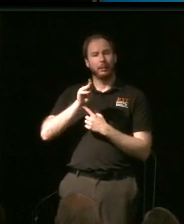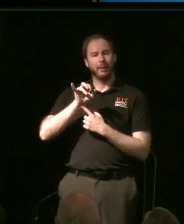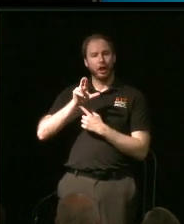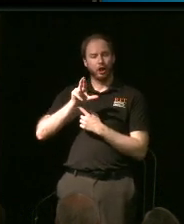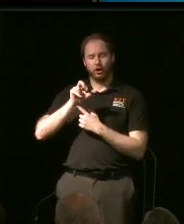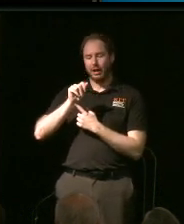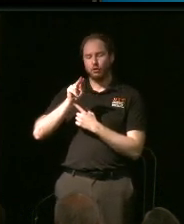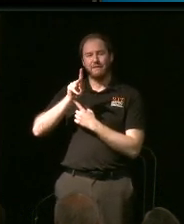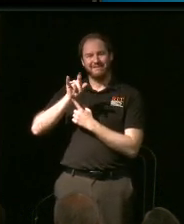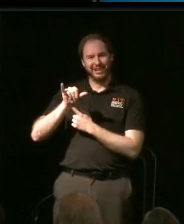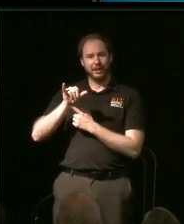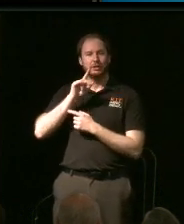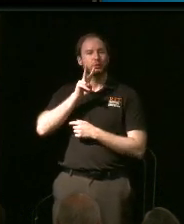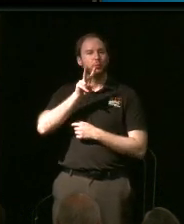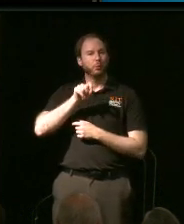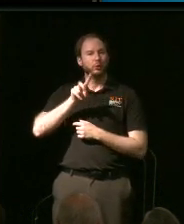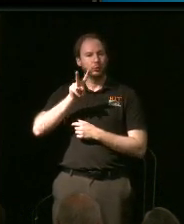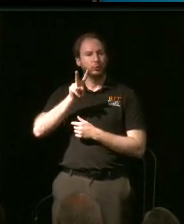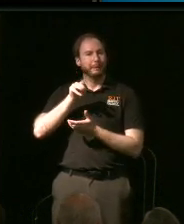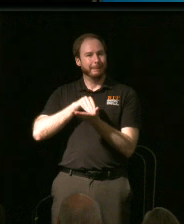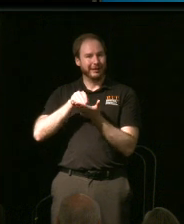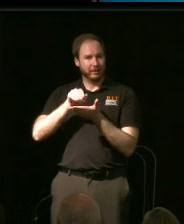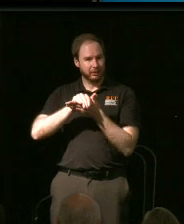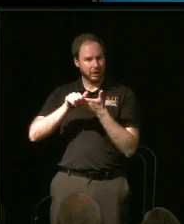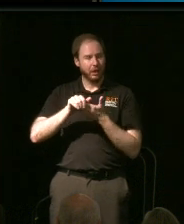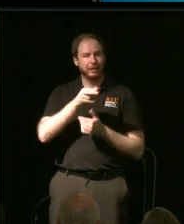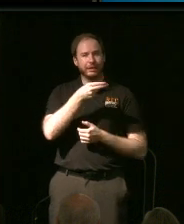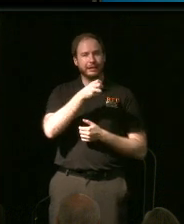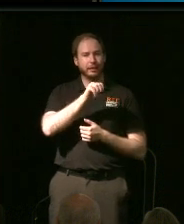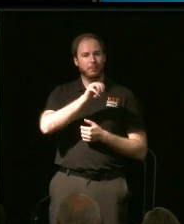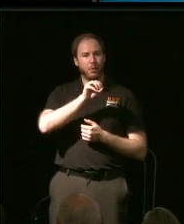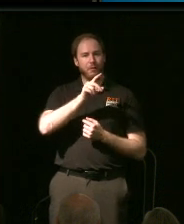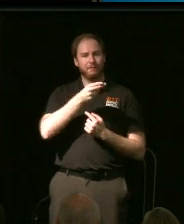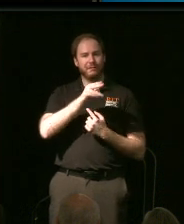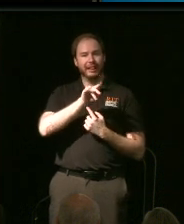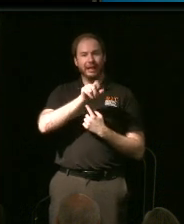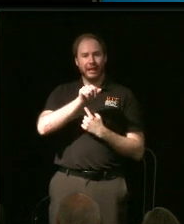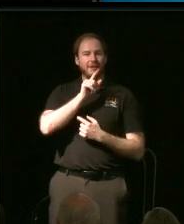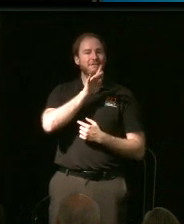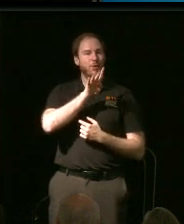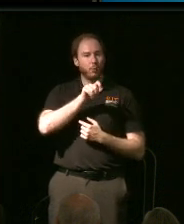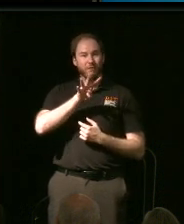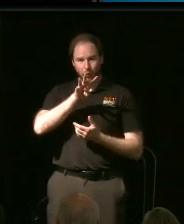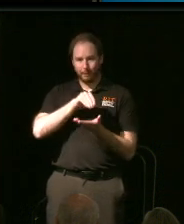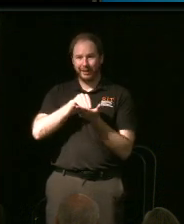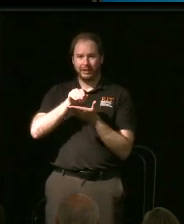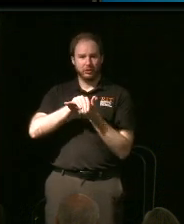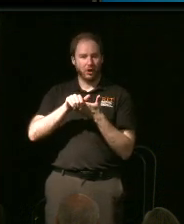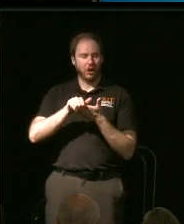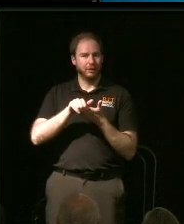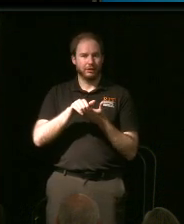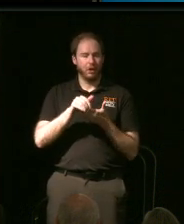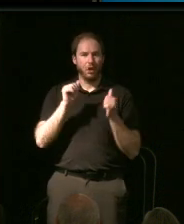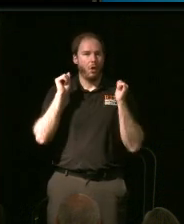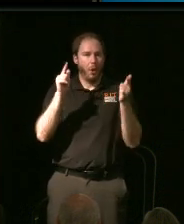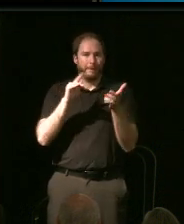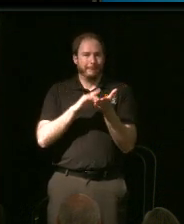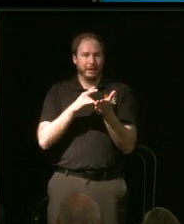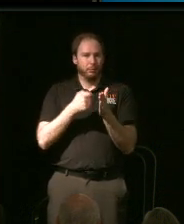$2.2 million. Hemophilia is $4.4 million. The prices are just going